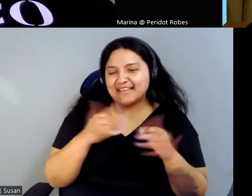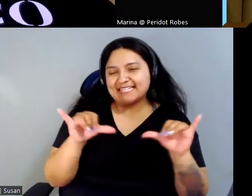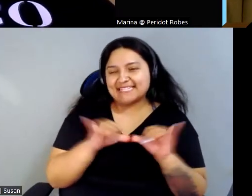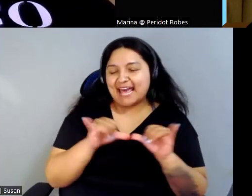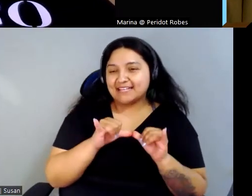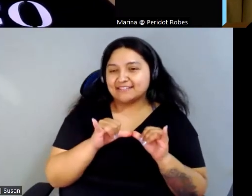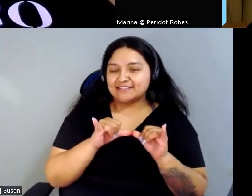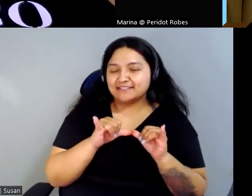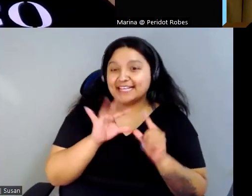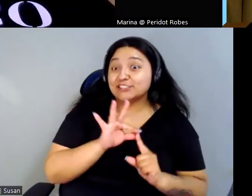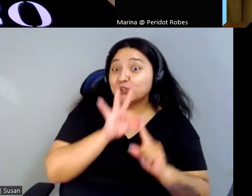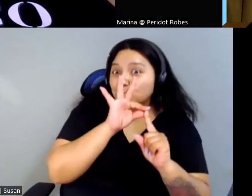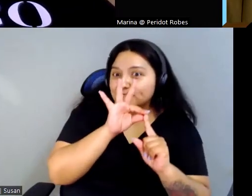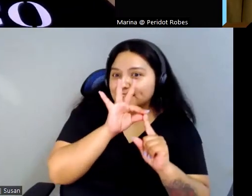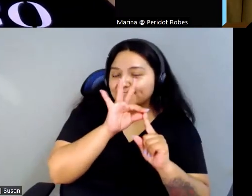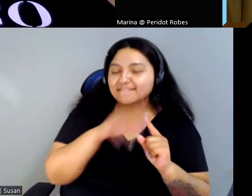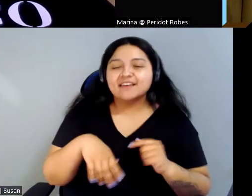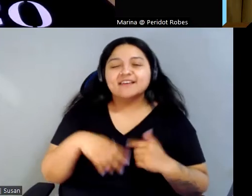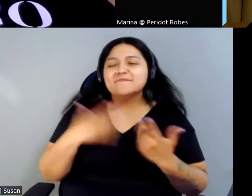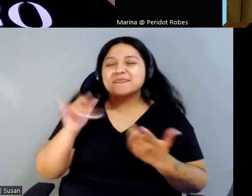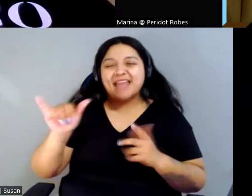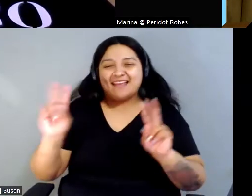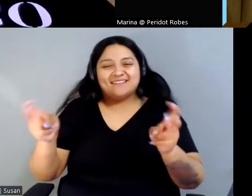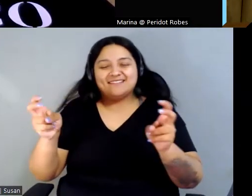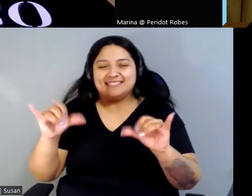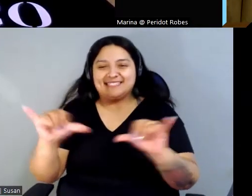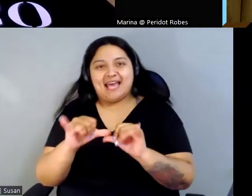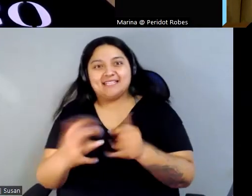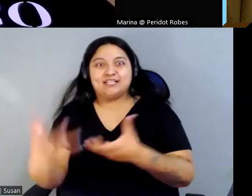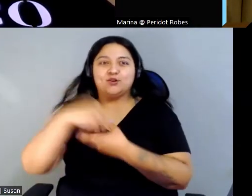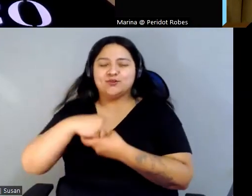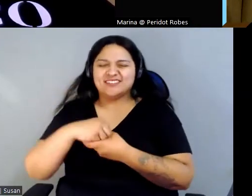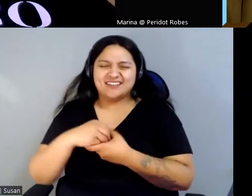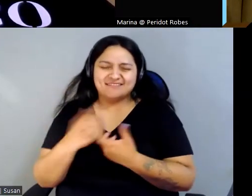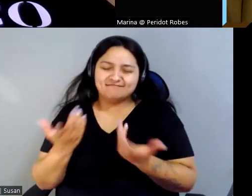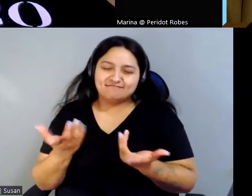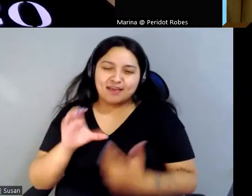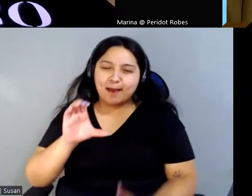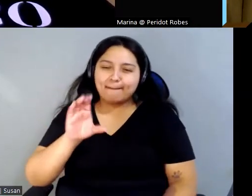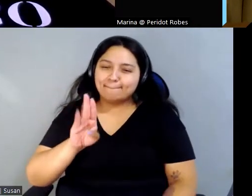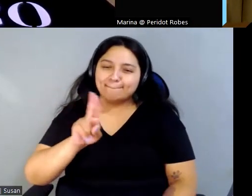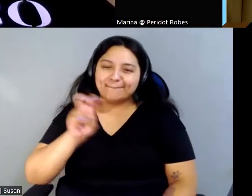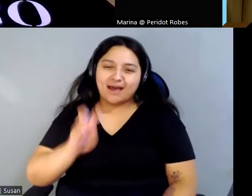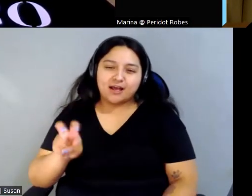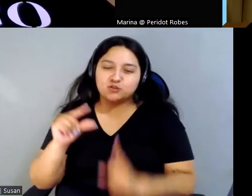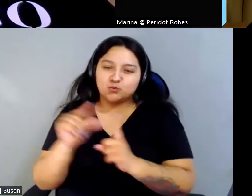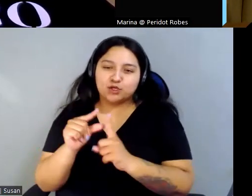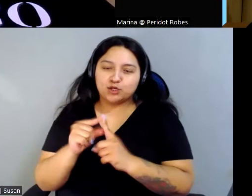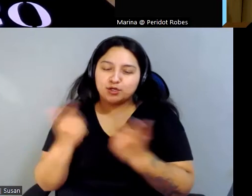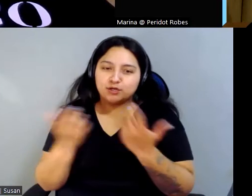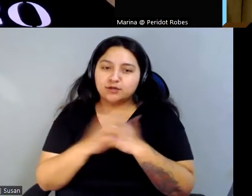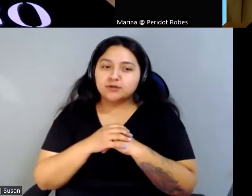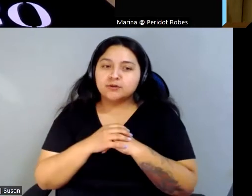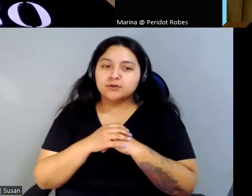mean anything anymore. I wish it did. And I love the fight for inclusivity, because, I